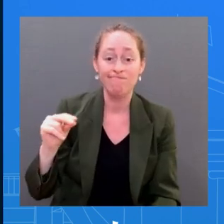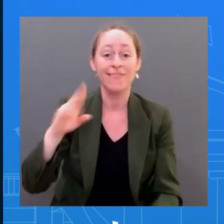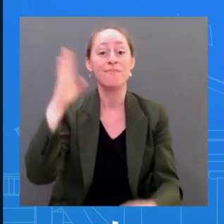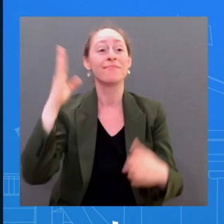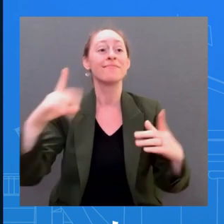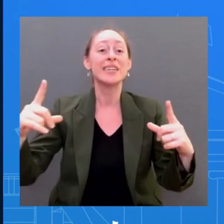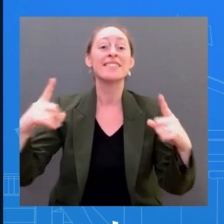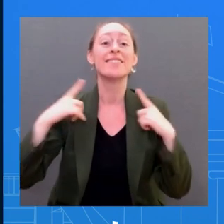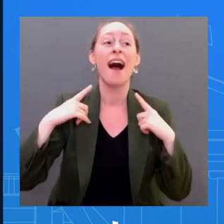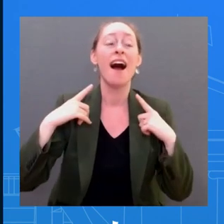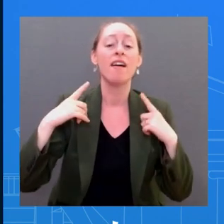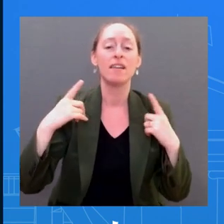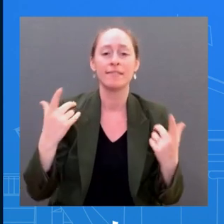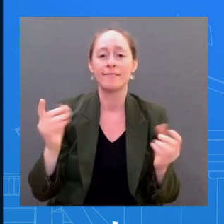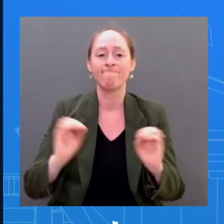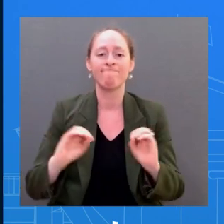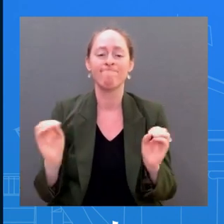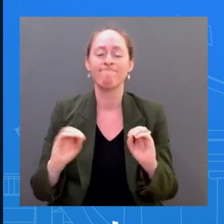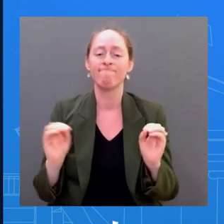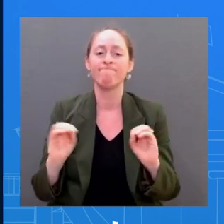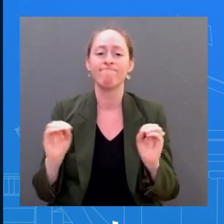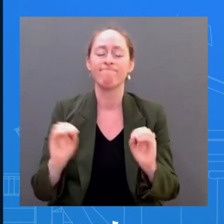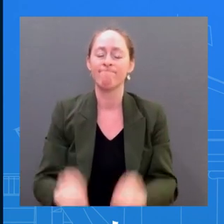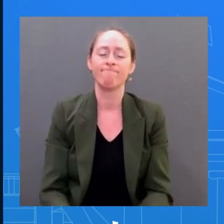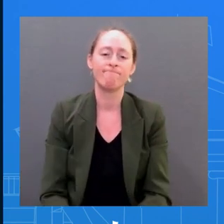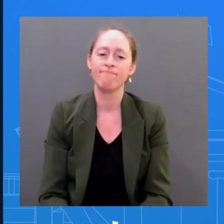And they never got to get that food truck together.